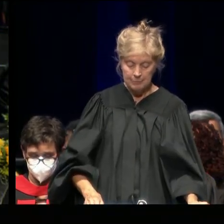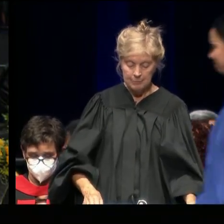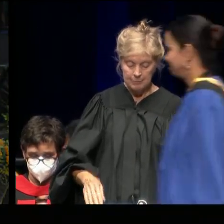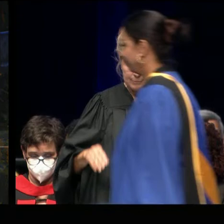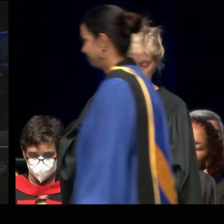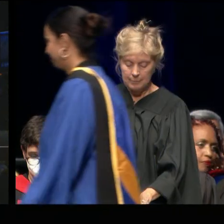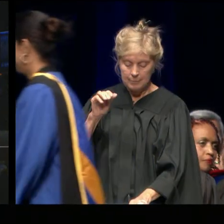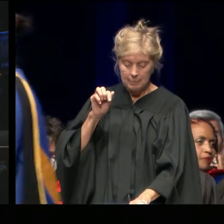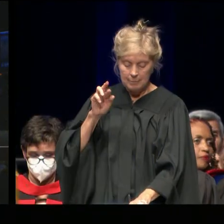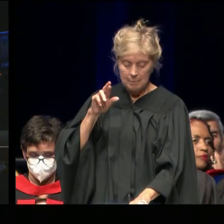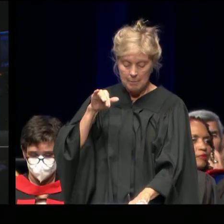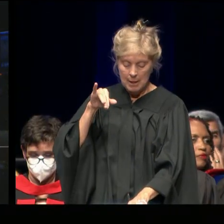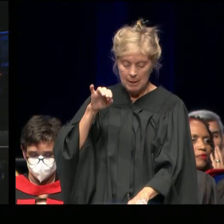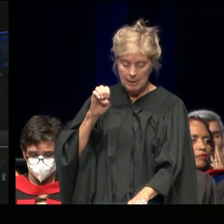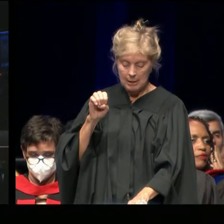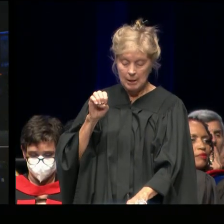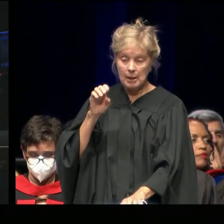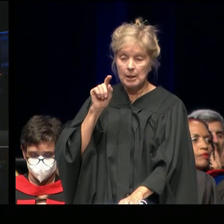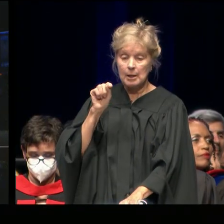Mary Tremblay.